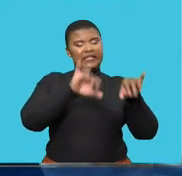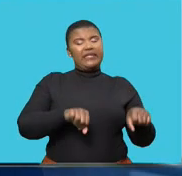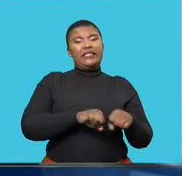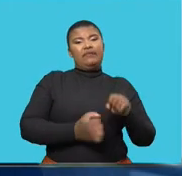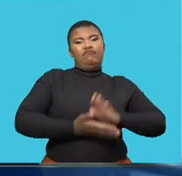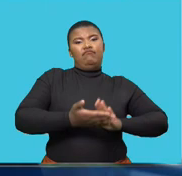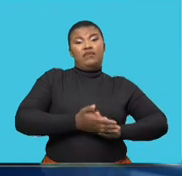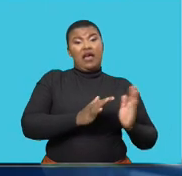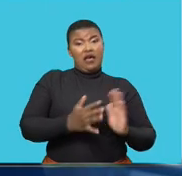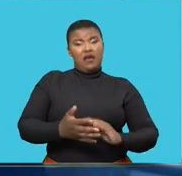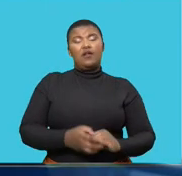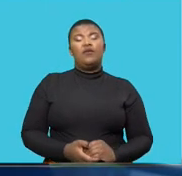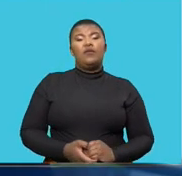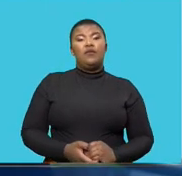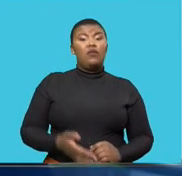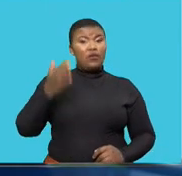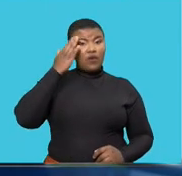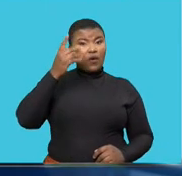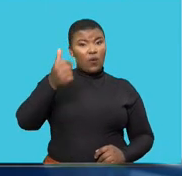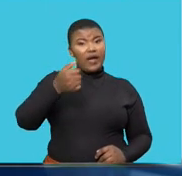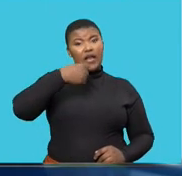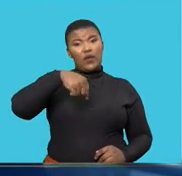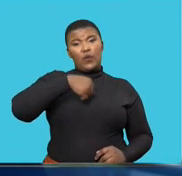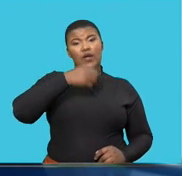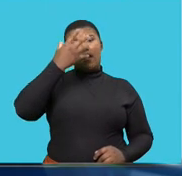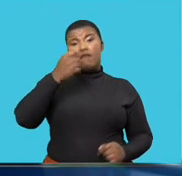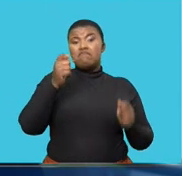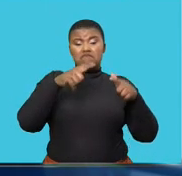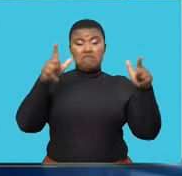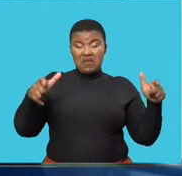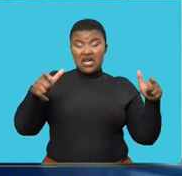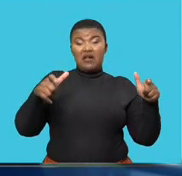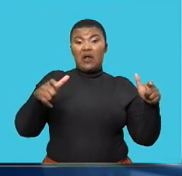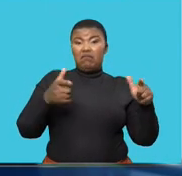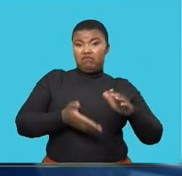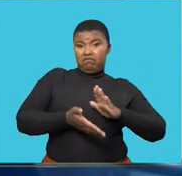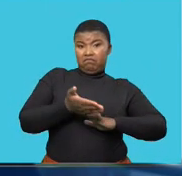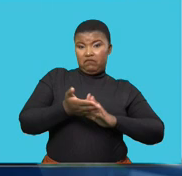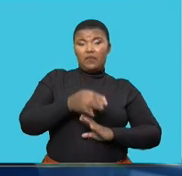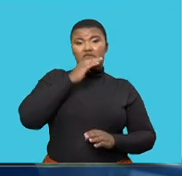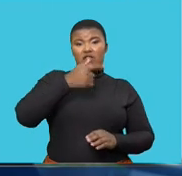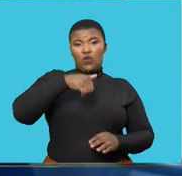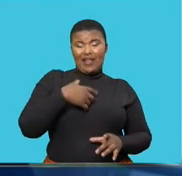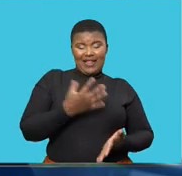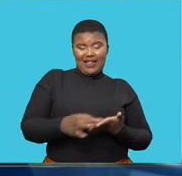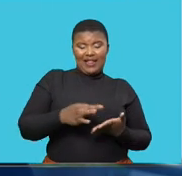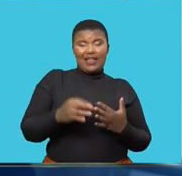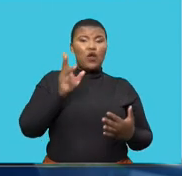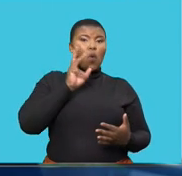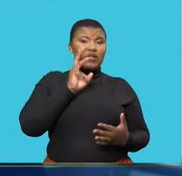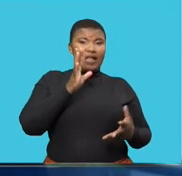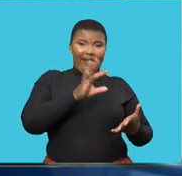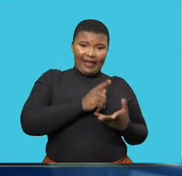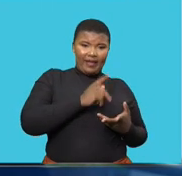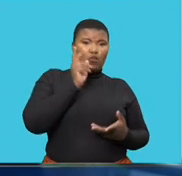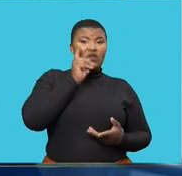performing? As you may know, we are a bulk water producer, so we purify and store water in bulk for our